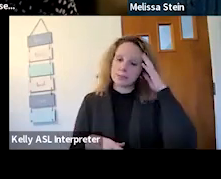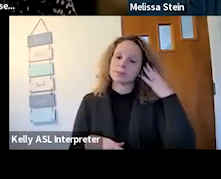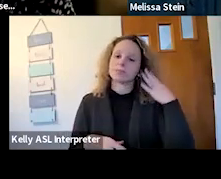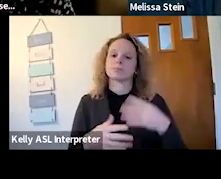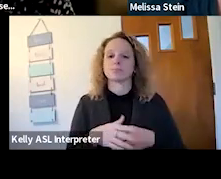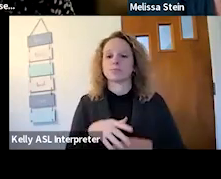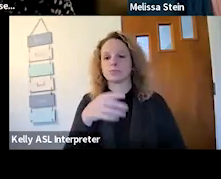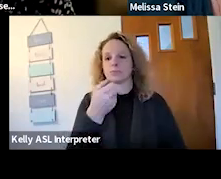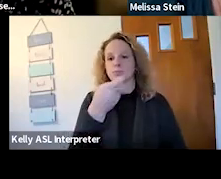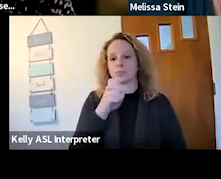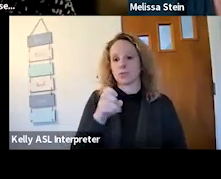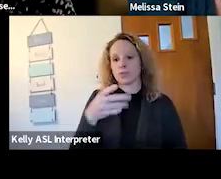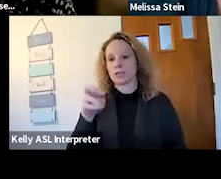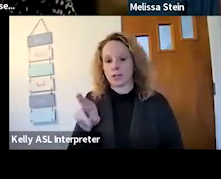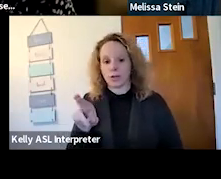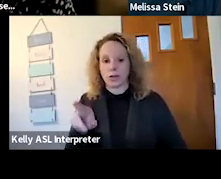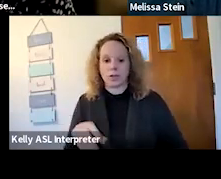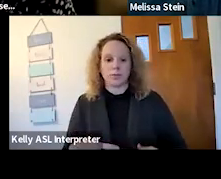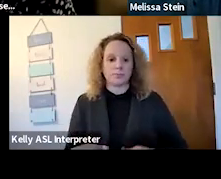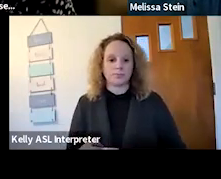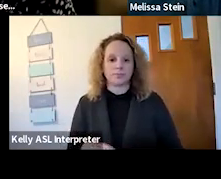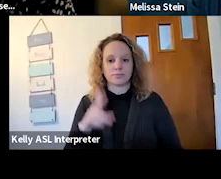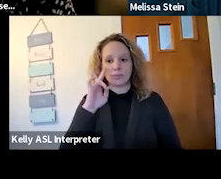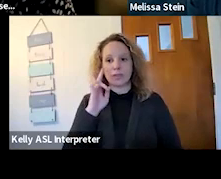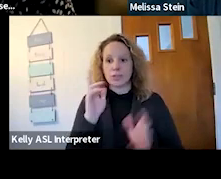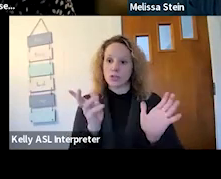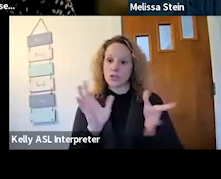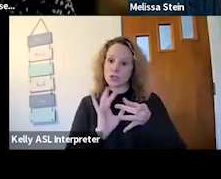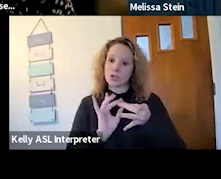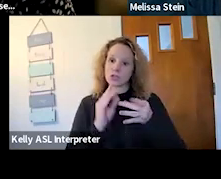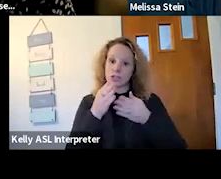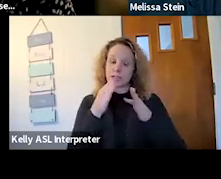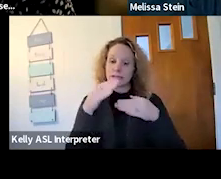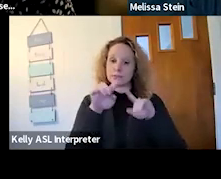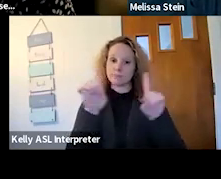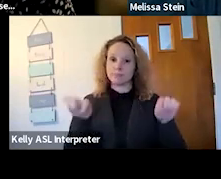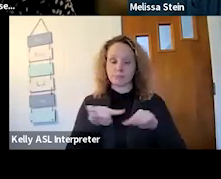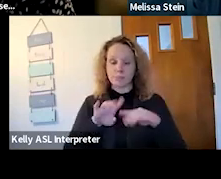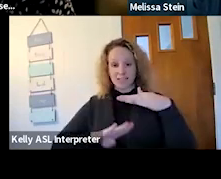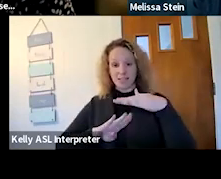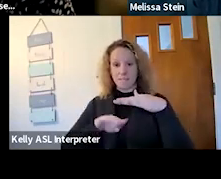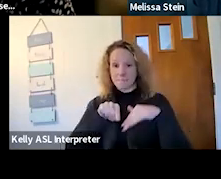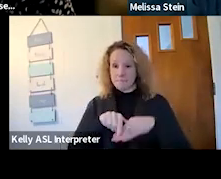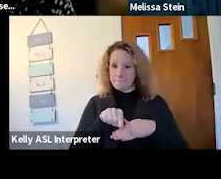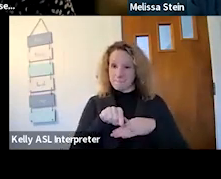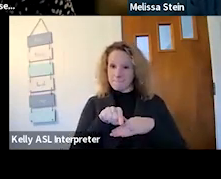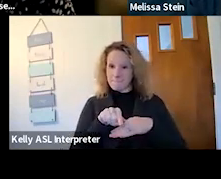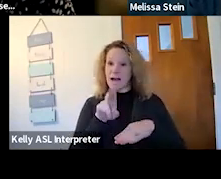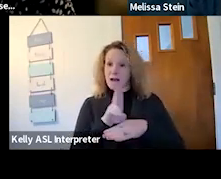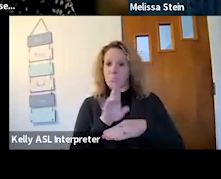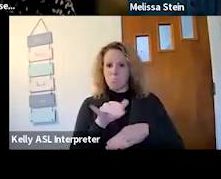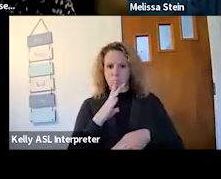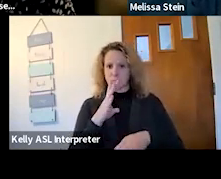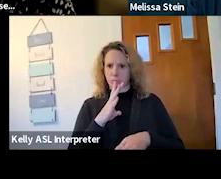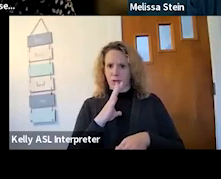she and her. And you'll see a chat box at the bottom of your screen. Feel free to use that chat box to